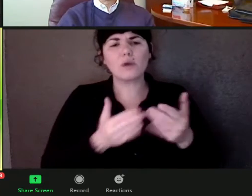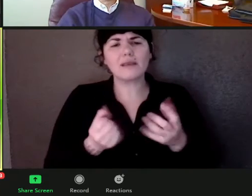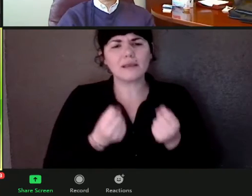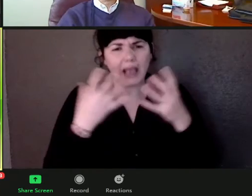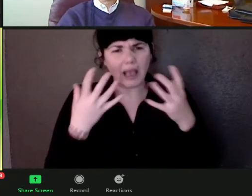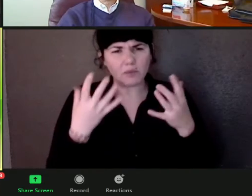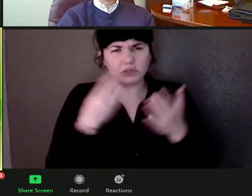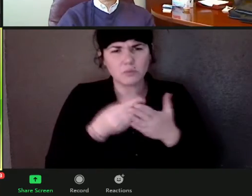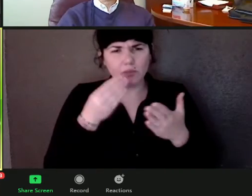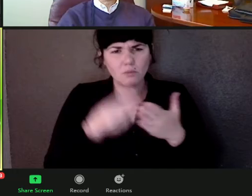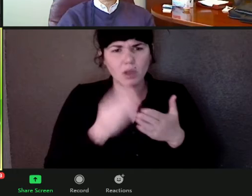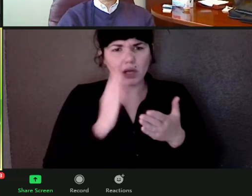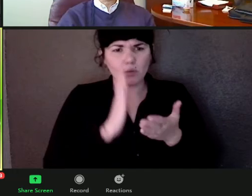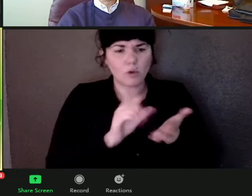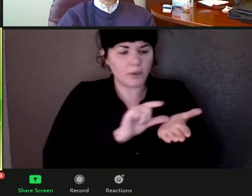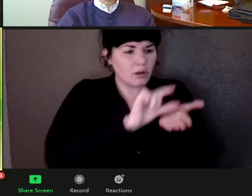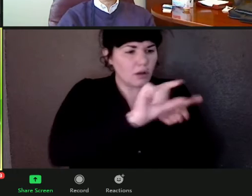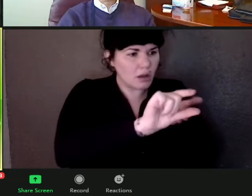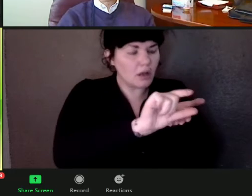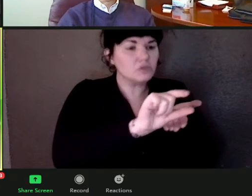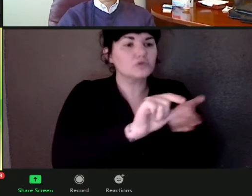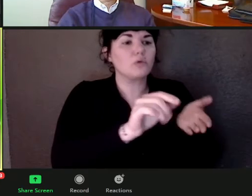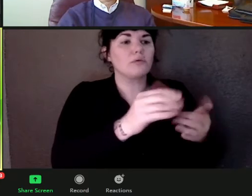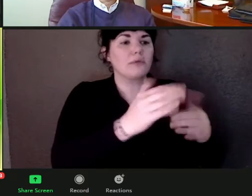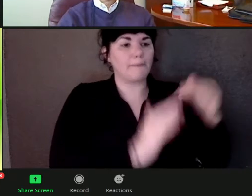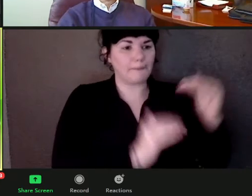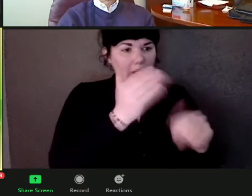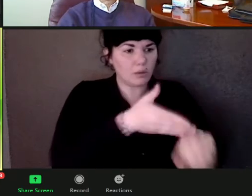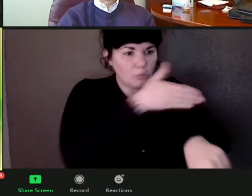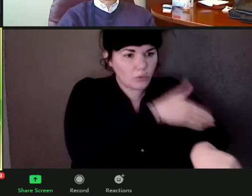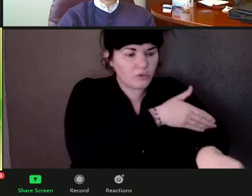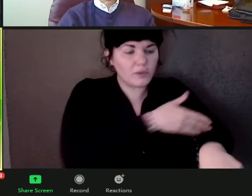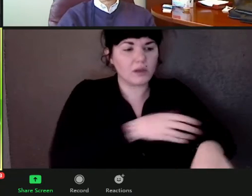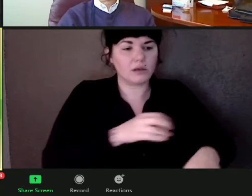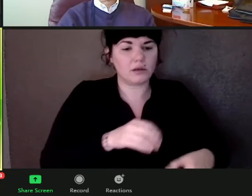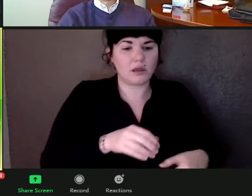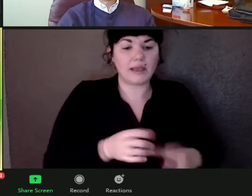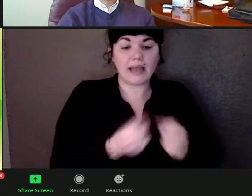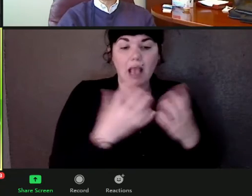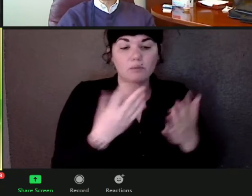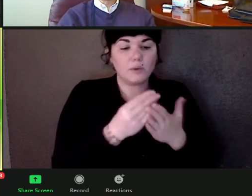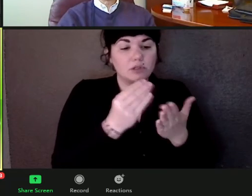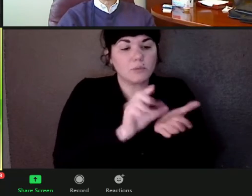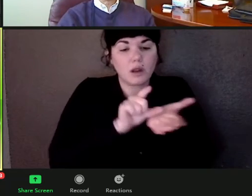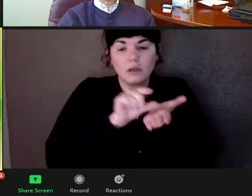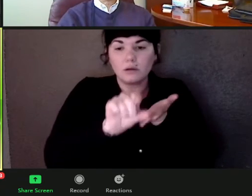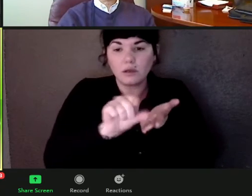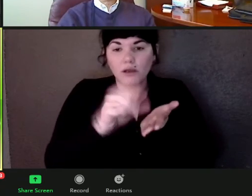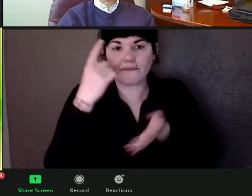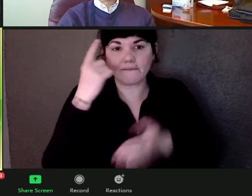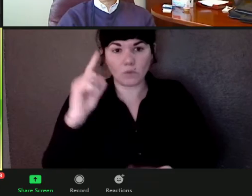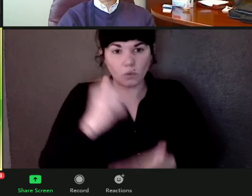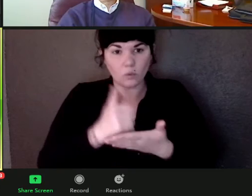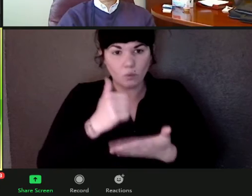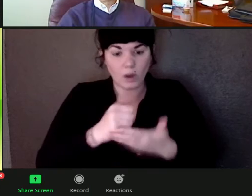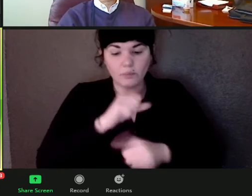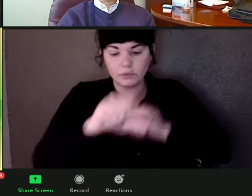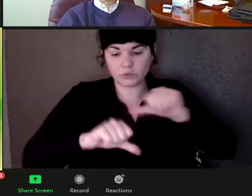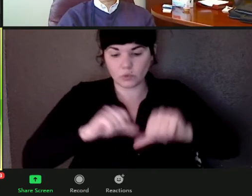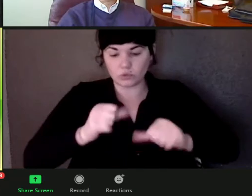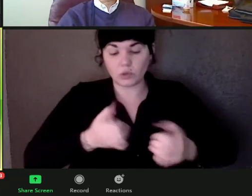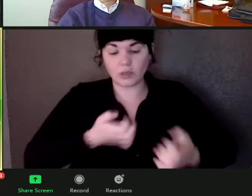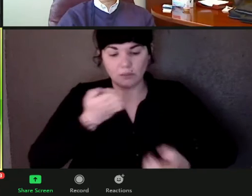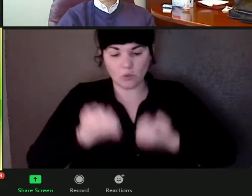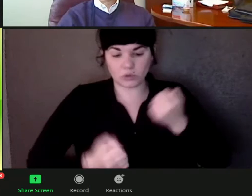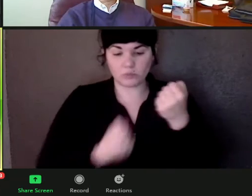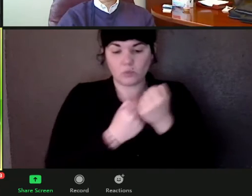improvement? How much are you looking at being set aside to help with not only social and emotional supports with